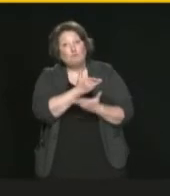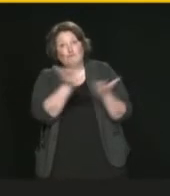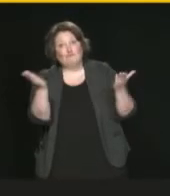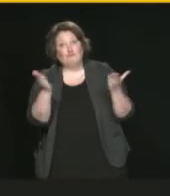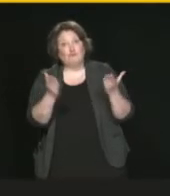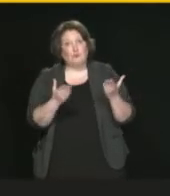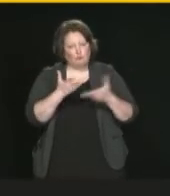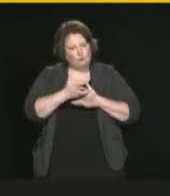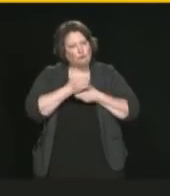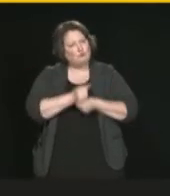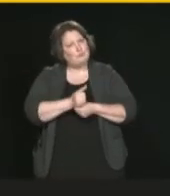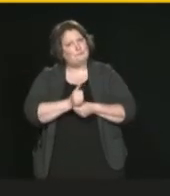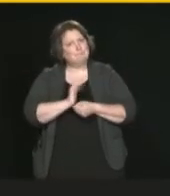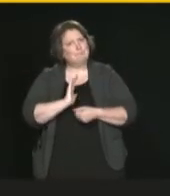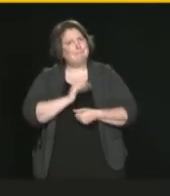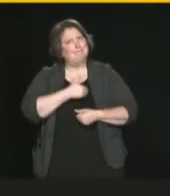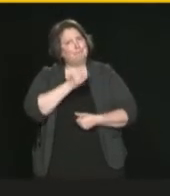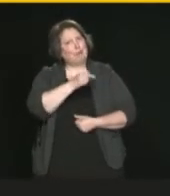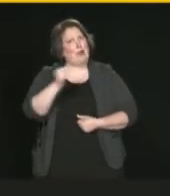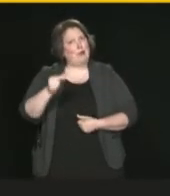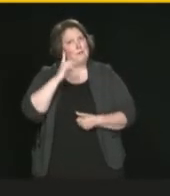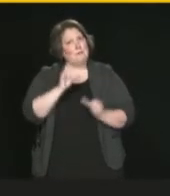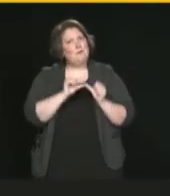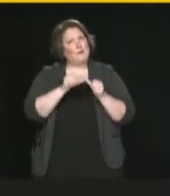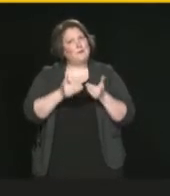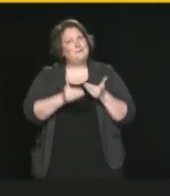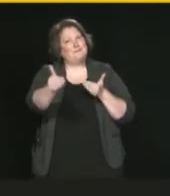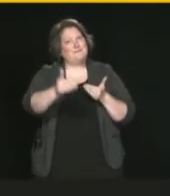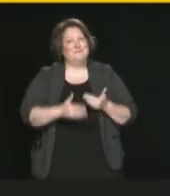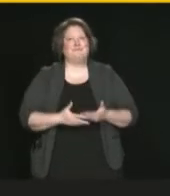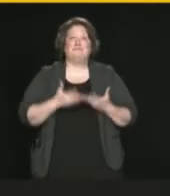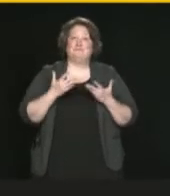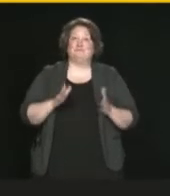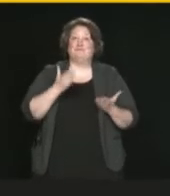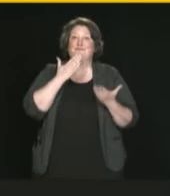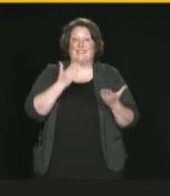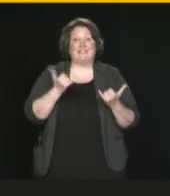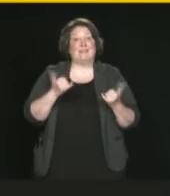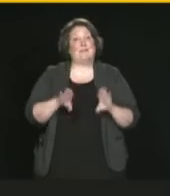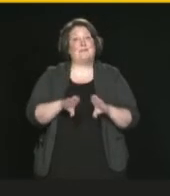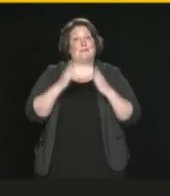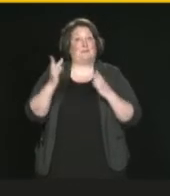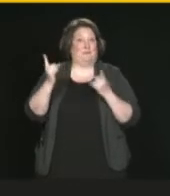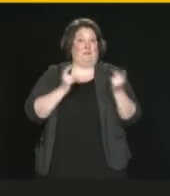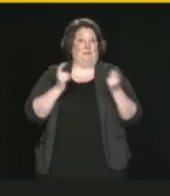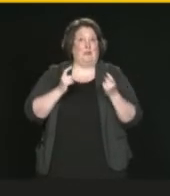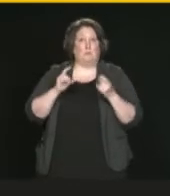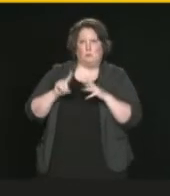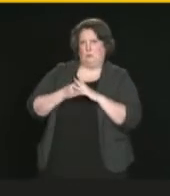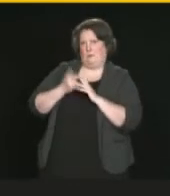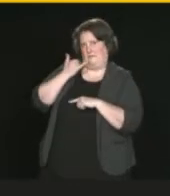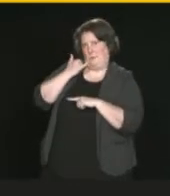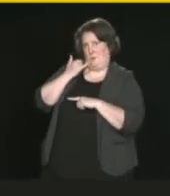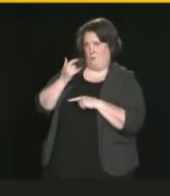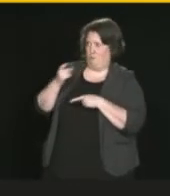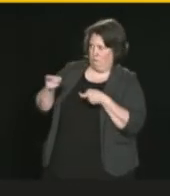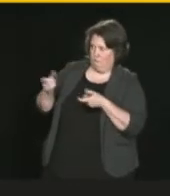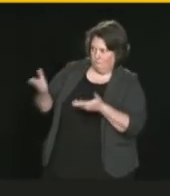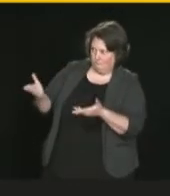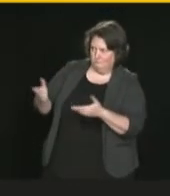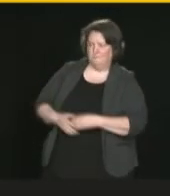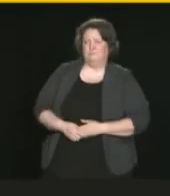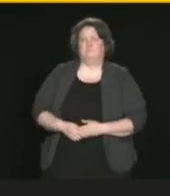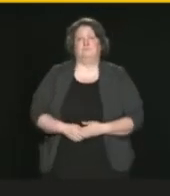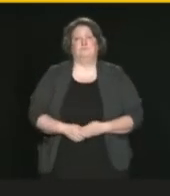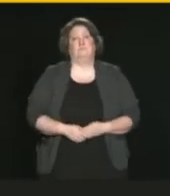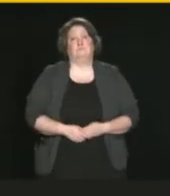government to support you. Thank you very much. Merci beaucoup, Monsieur le Premier ministre. On va commencer la période de questions par le téléphone aujourd'hui. Opérateur, c'est à vous. Thank